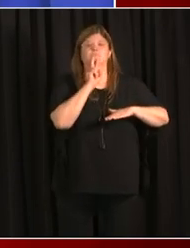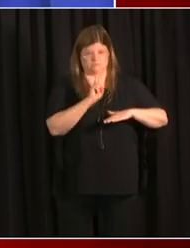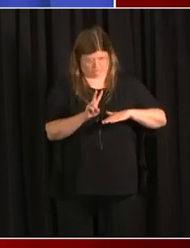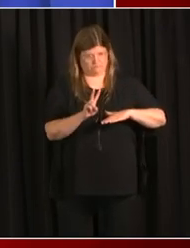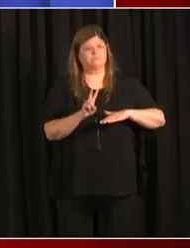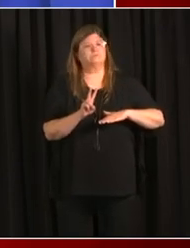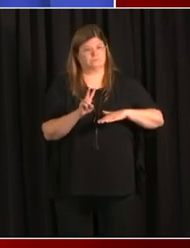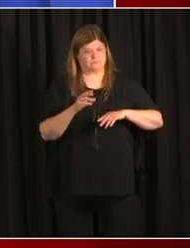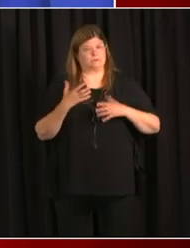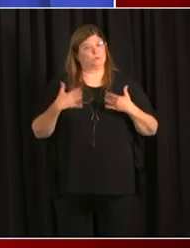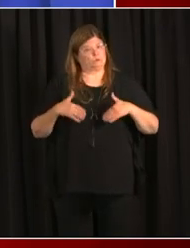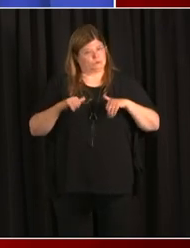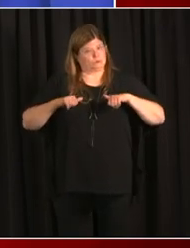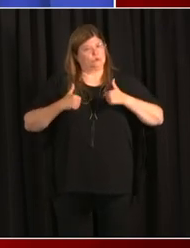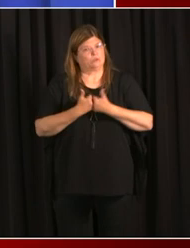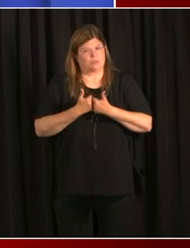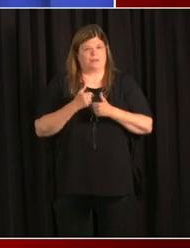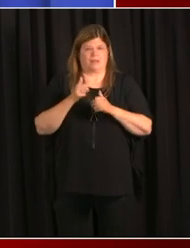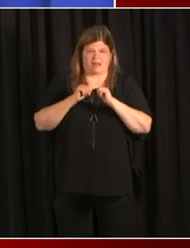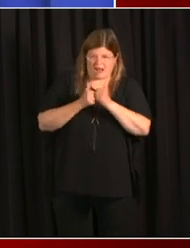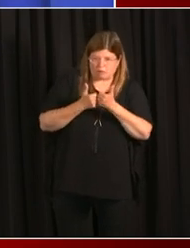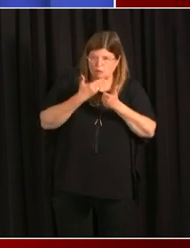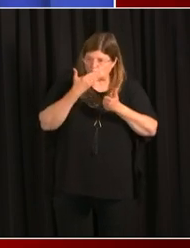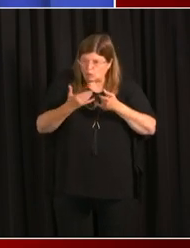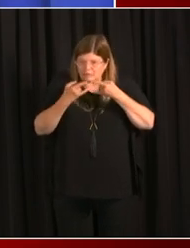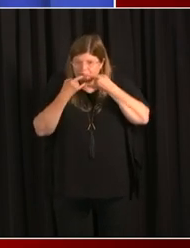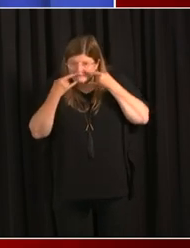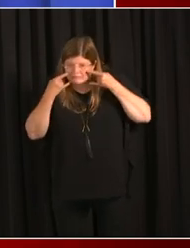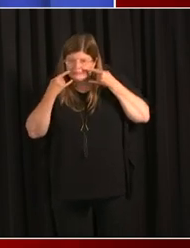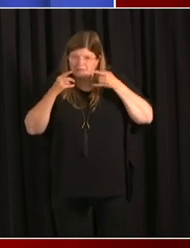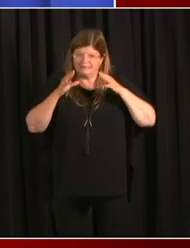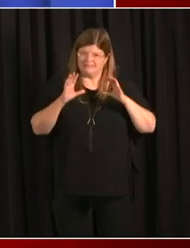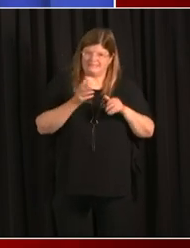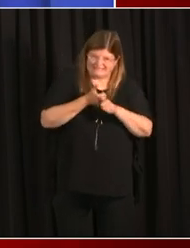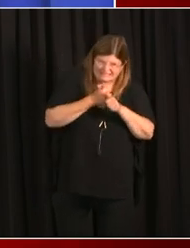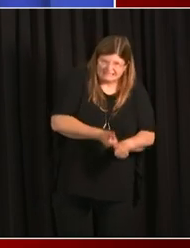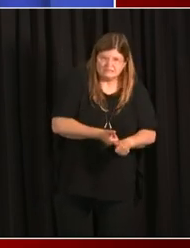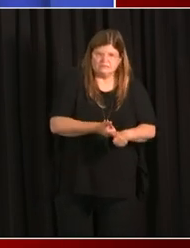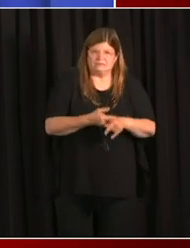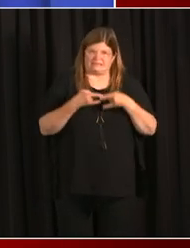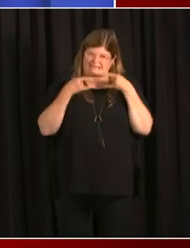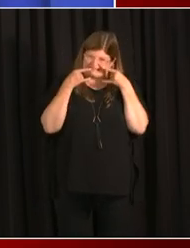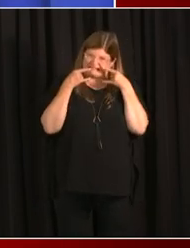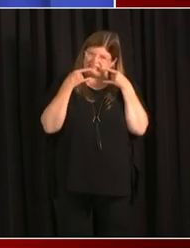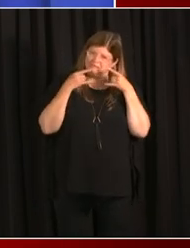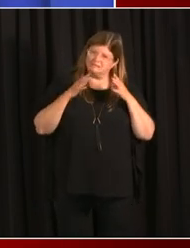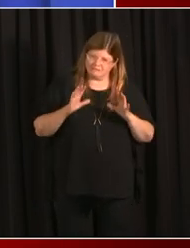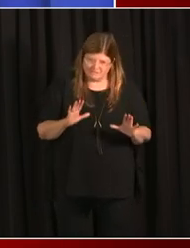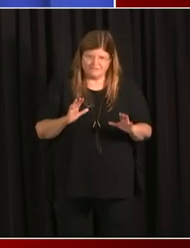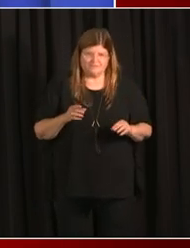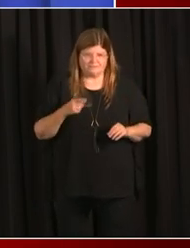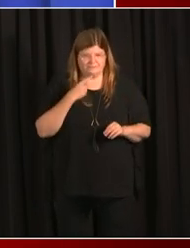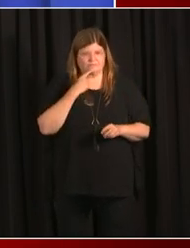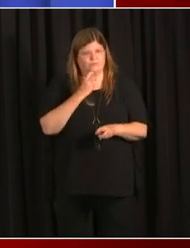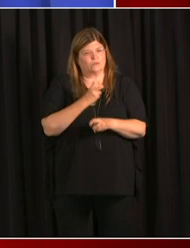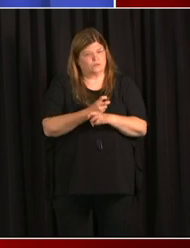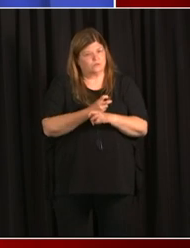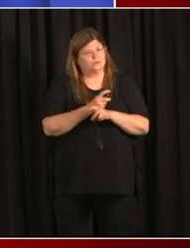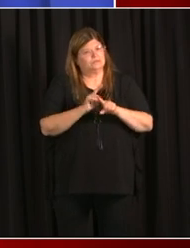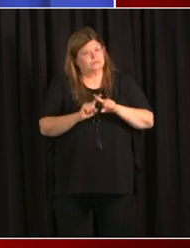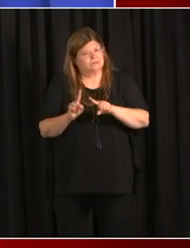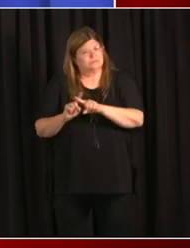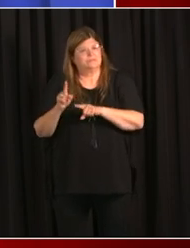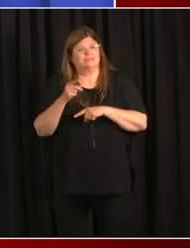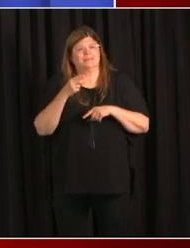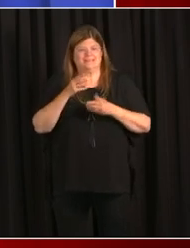be challenges with how well they comply with wearing a mask. And so there's a number of other hygiene things that we